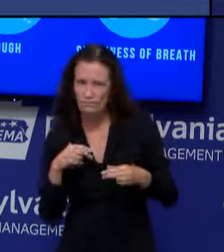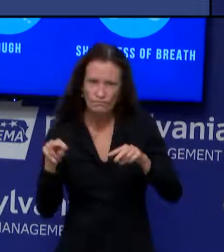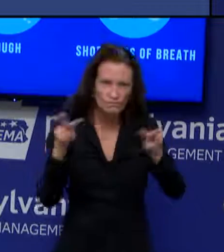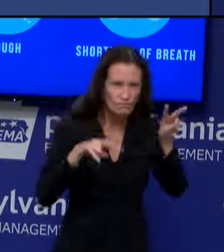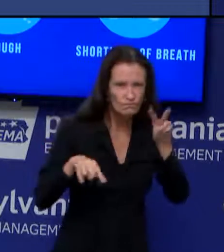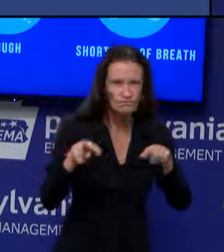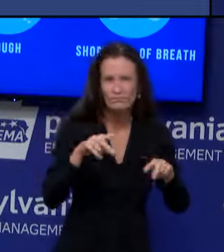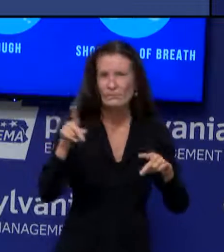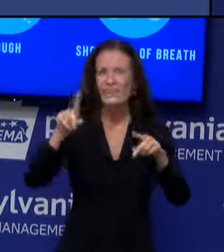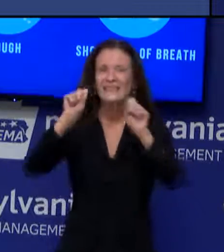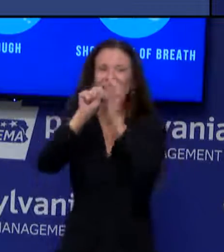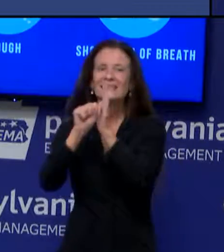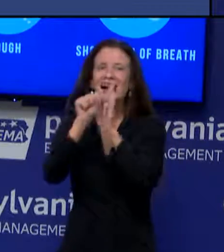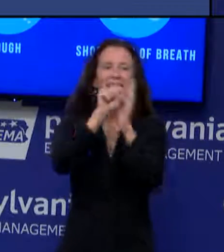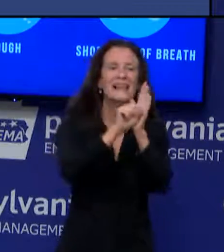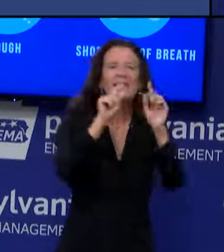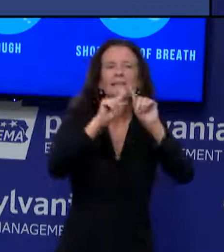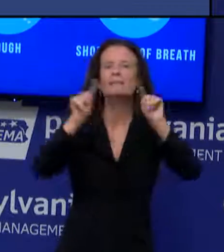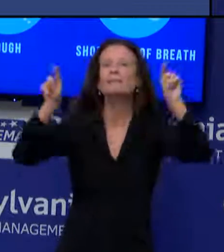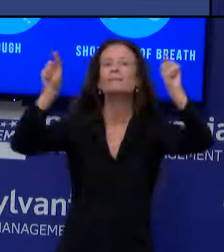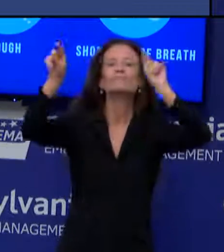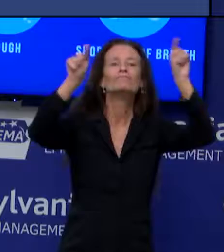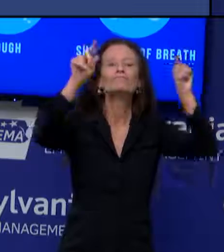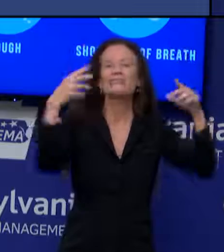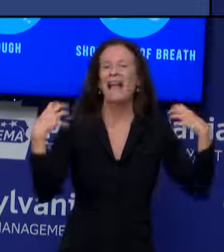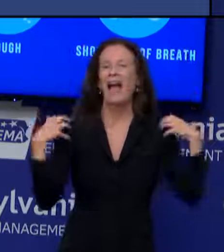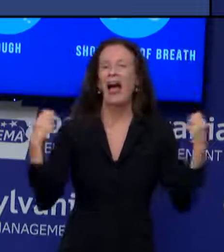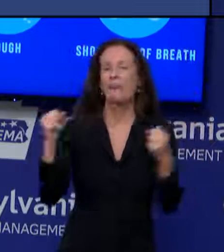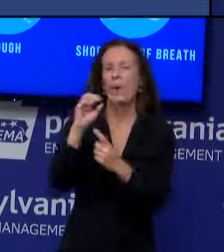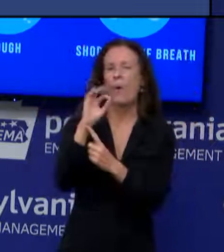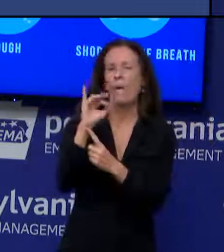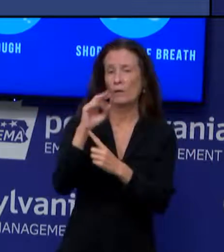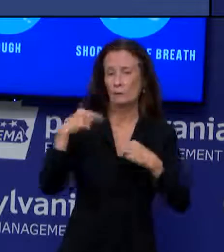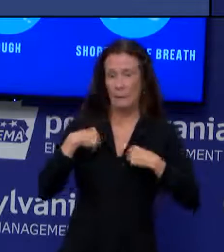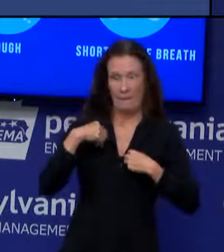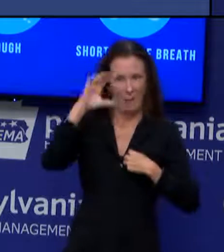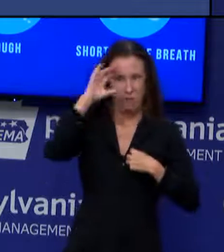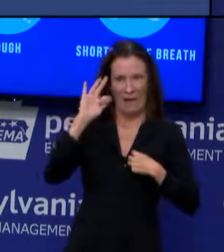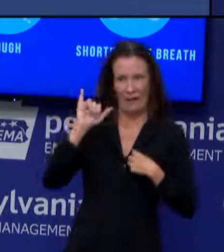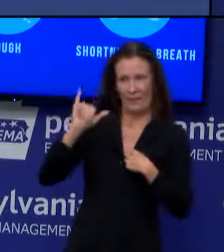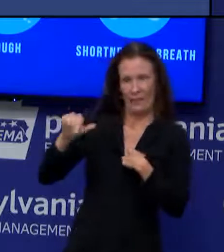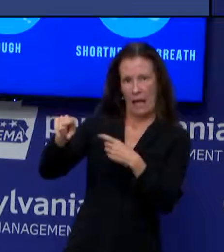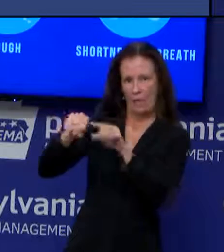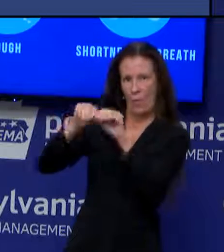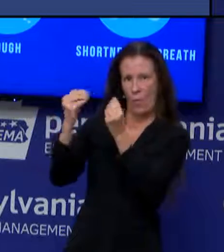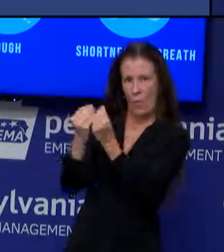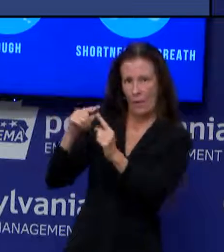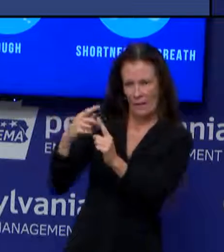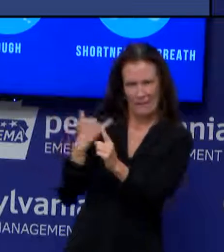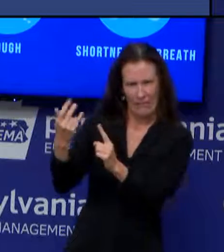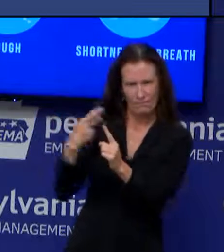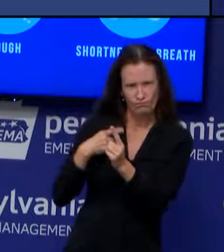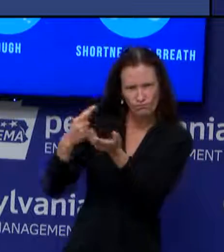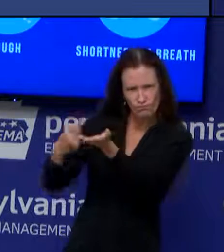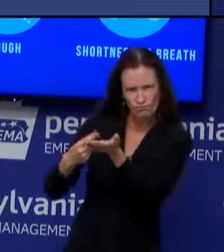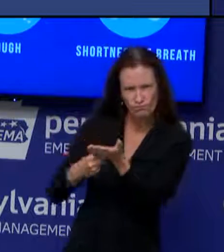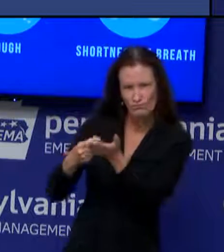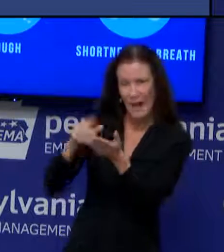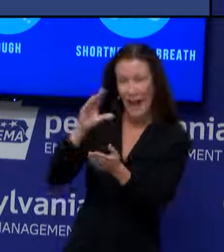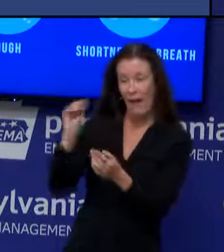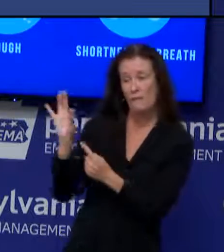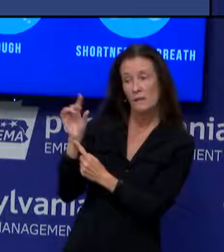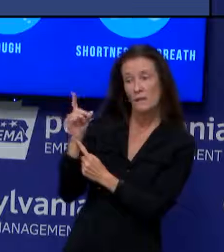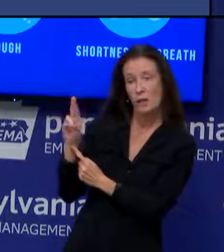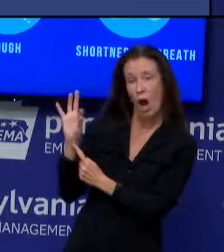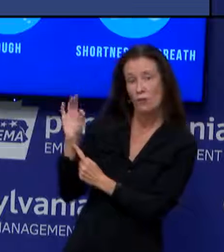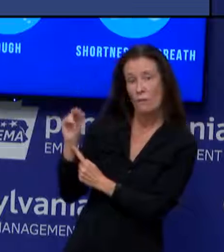Health Officials, of which I'm president this year, we had conversations with Dr. Fauci, with Dr. Redfield, the head of the CDC,